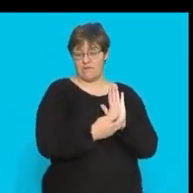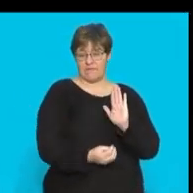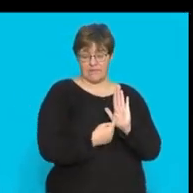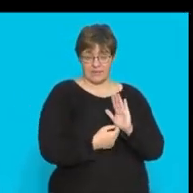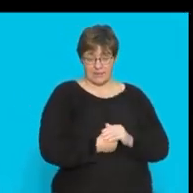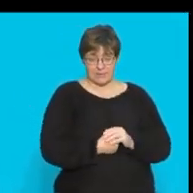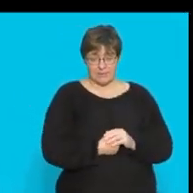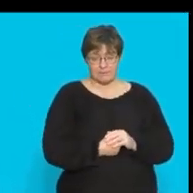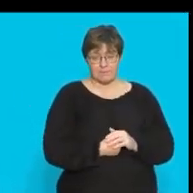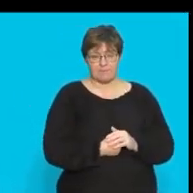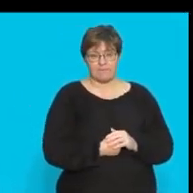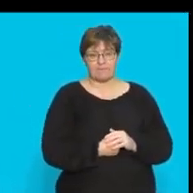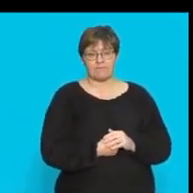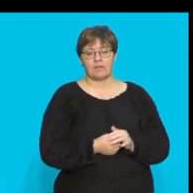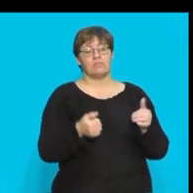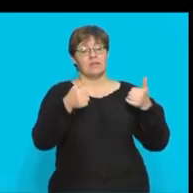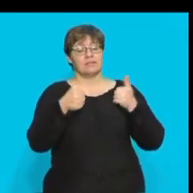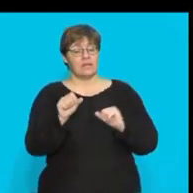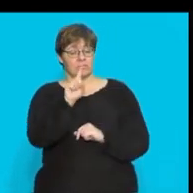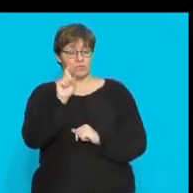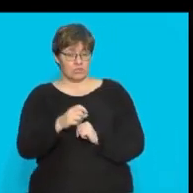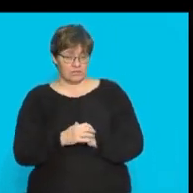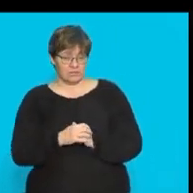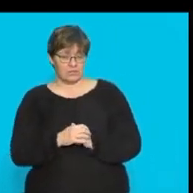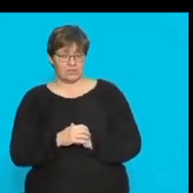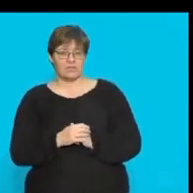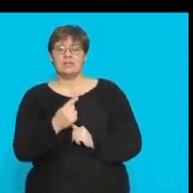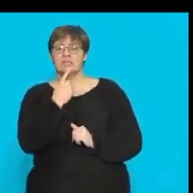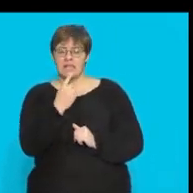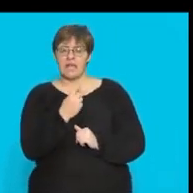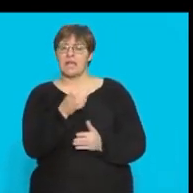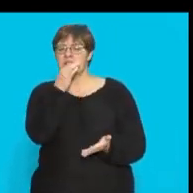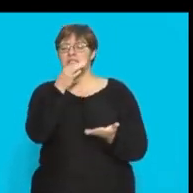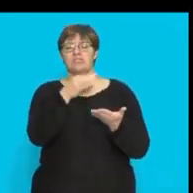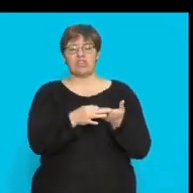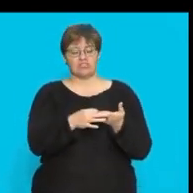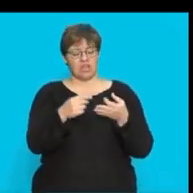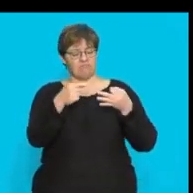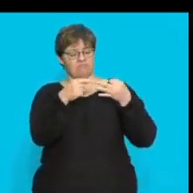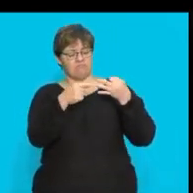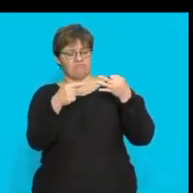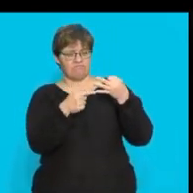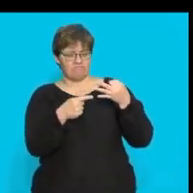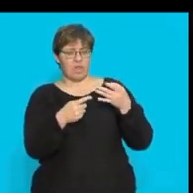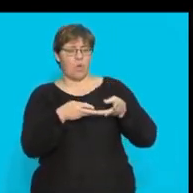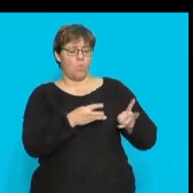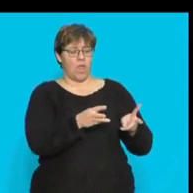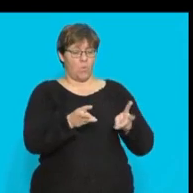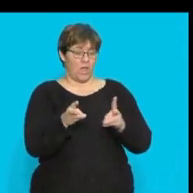right, now let's have a look at the next question. And it says, suggest 3 ways. And remember